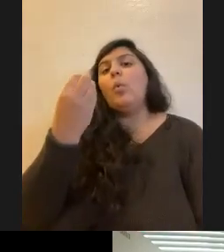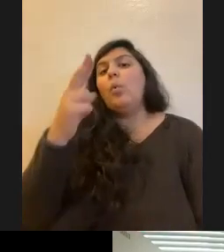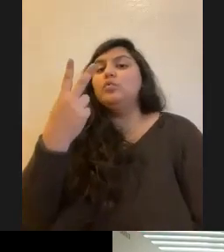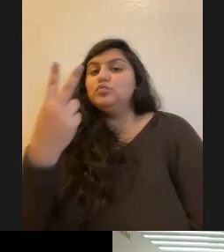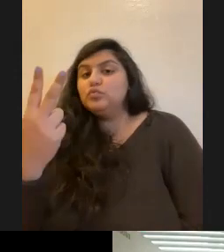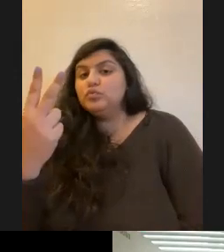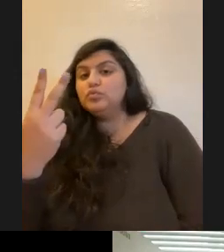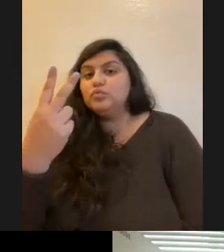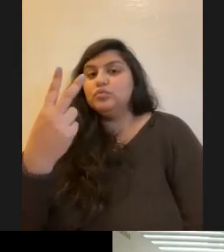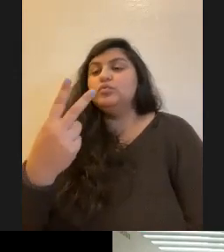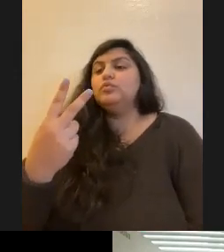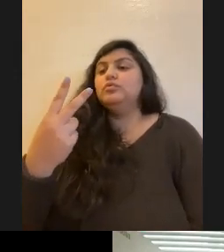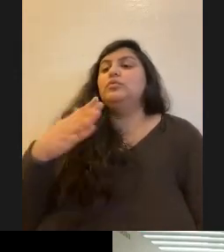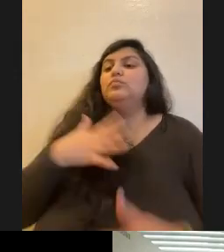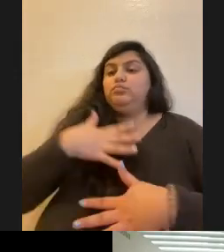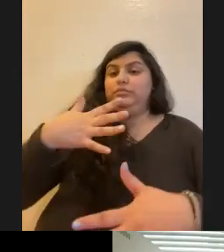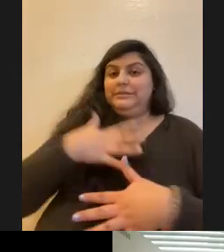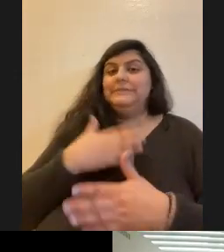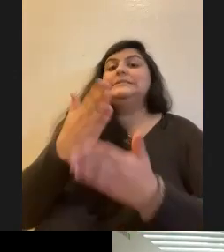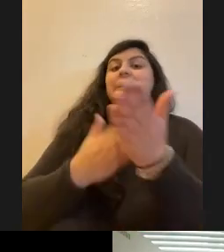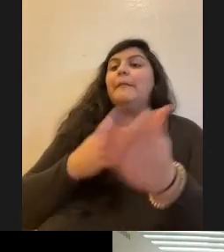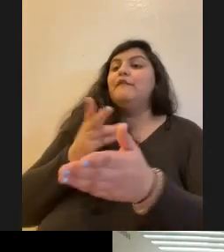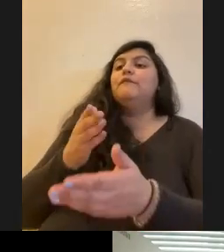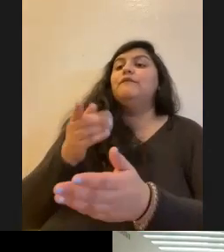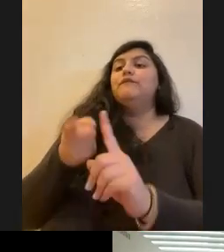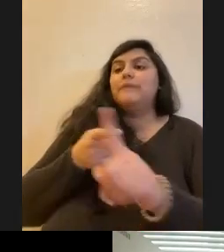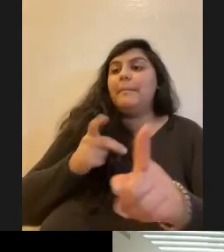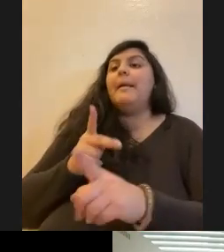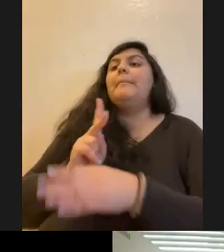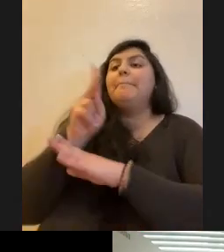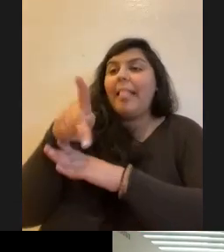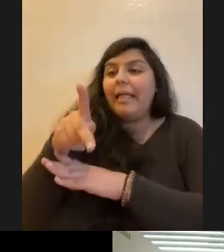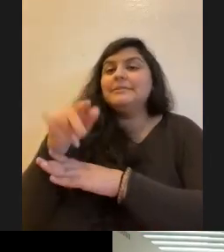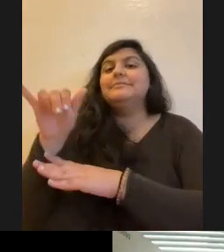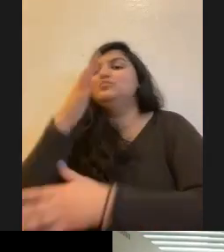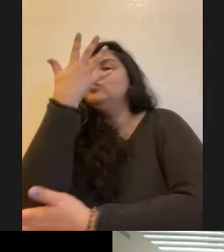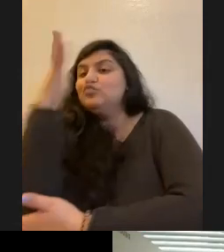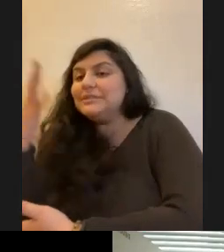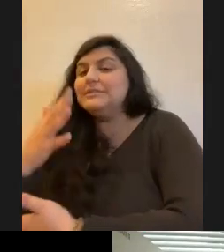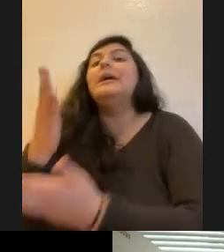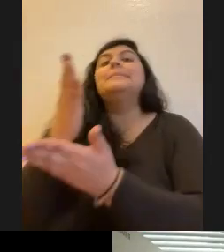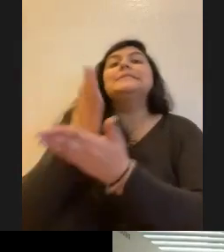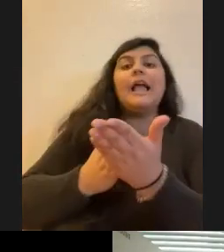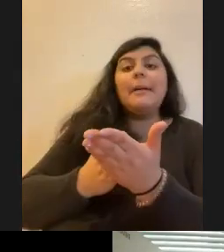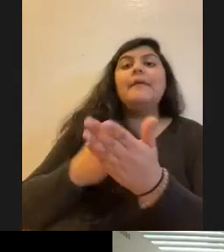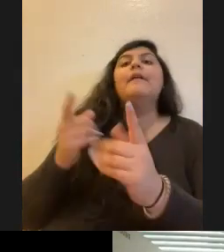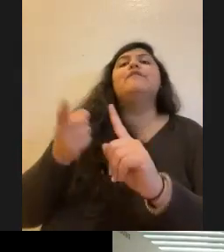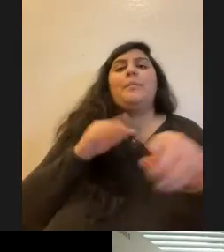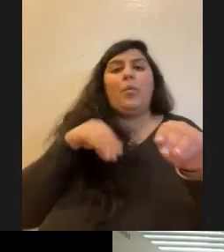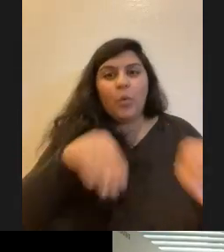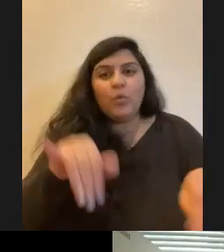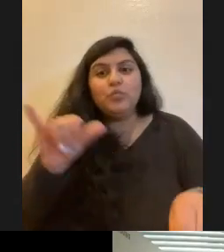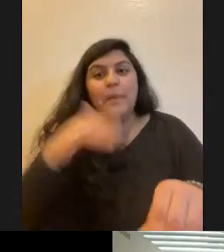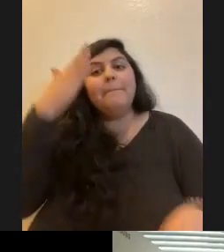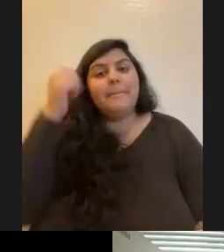take, some of that comes from plants, that like terrestrial plants, the trees, but also you have to think about the ocean, because the ocean is